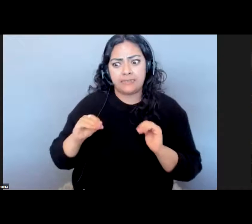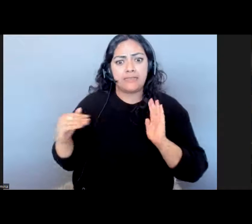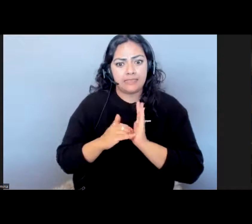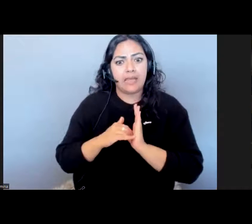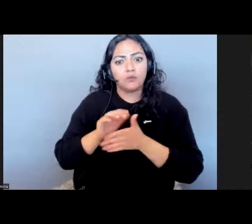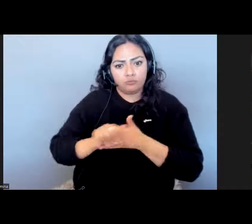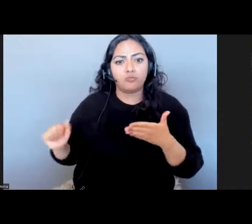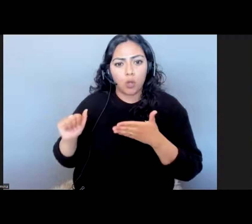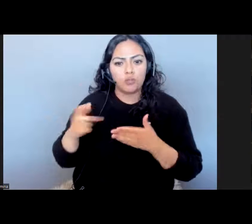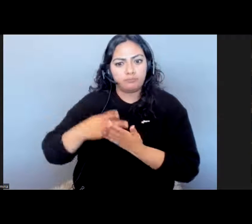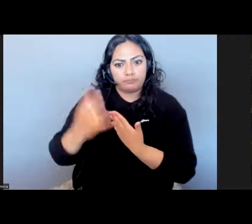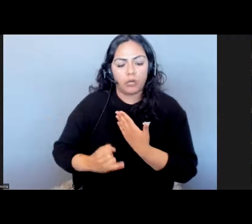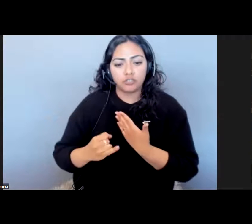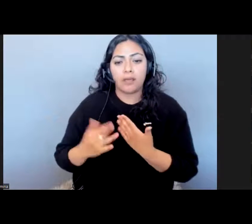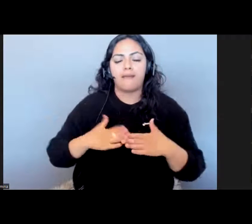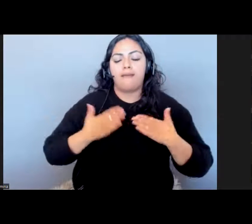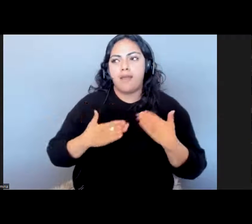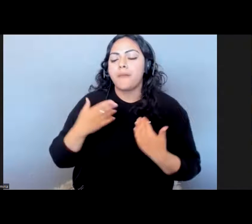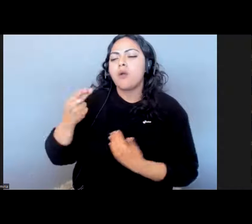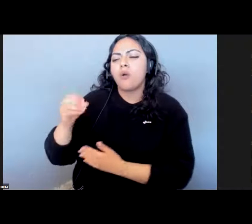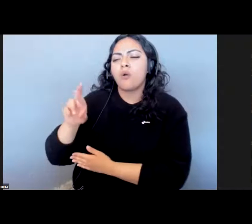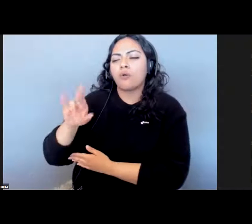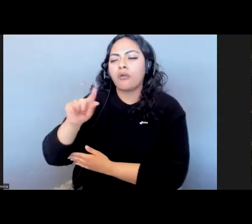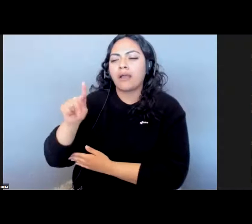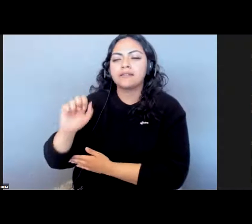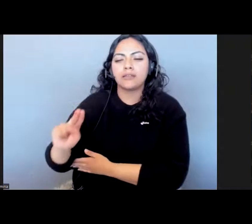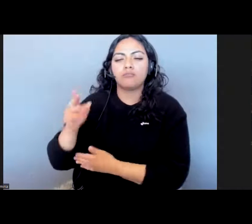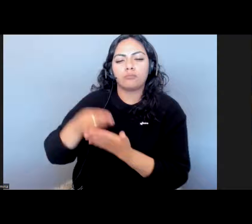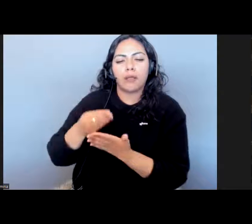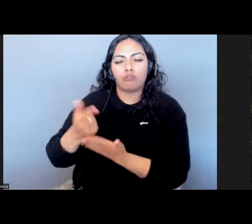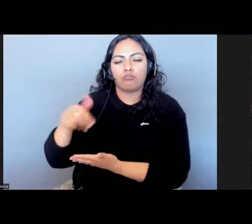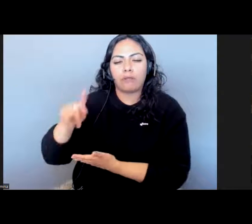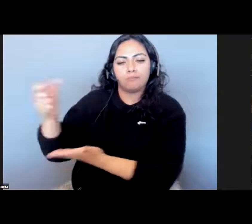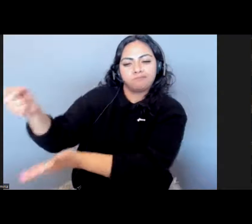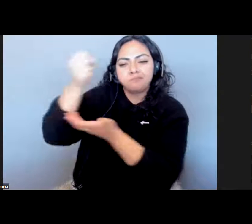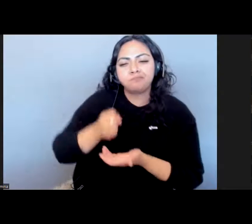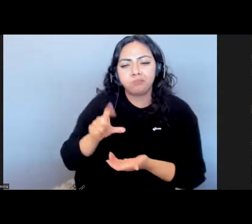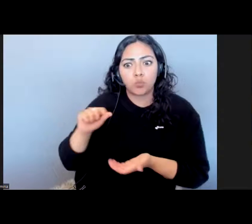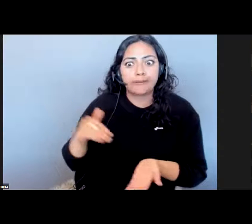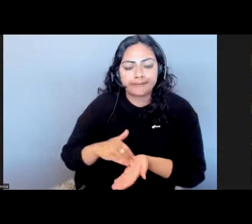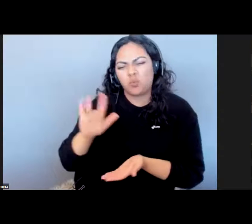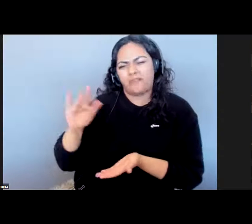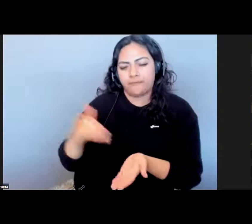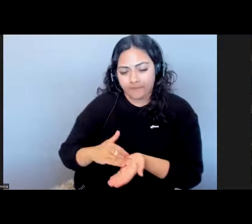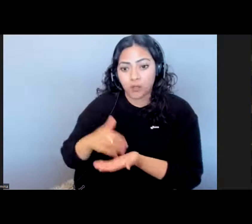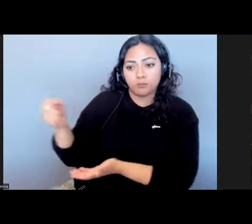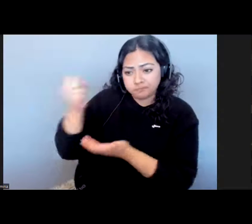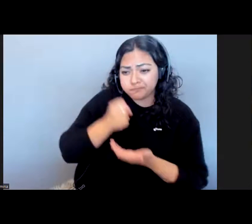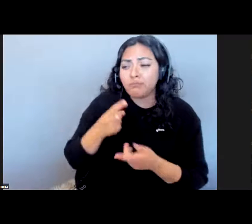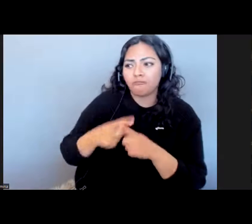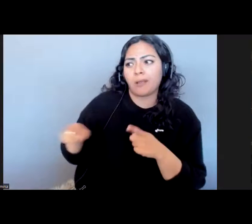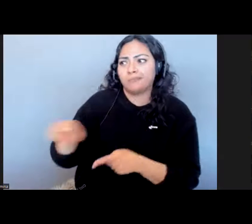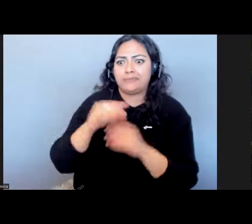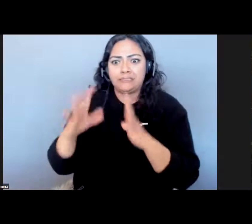receive a $25,000 Horizon grant, compliments of the retired teachers who believes in our project